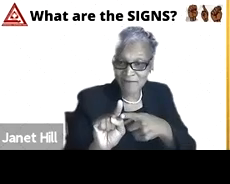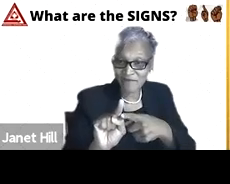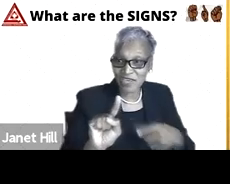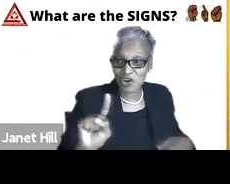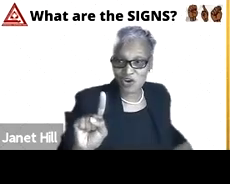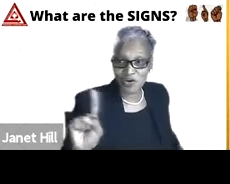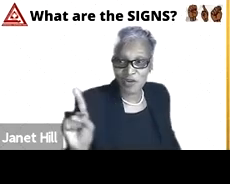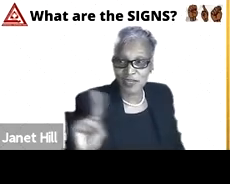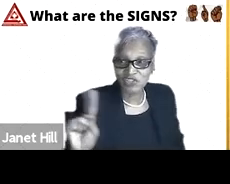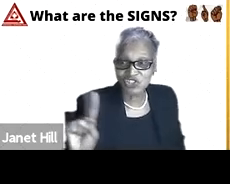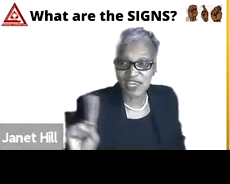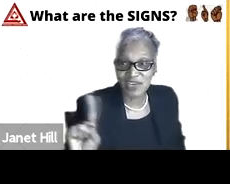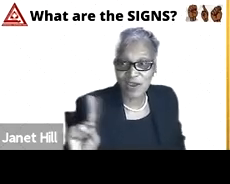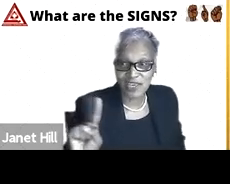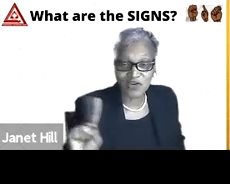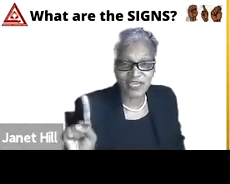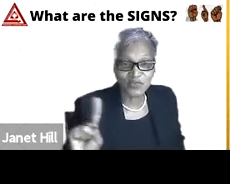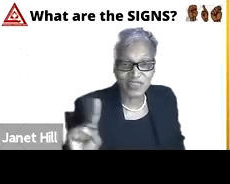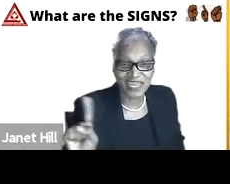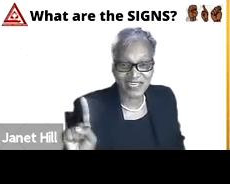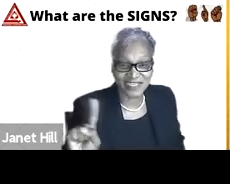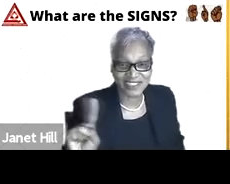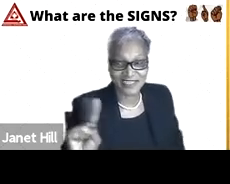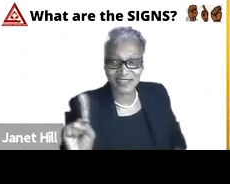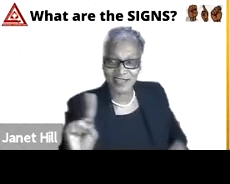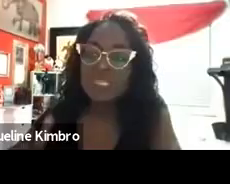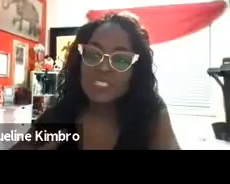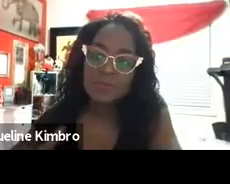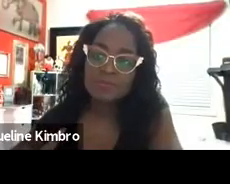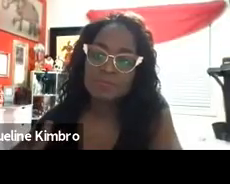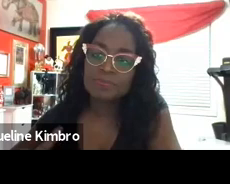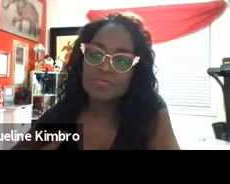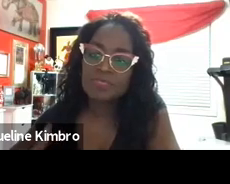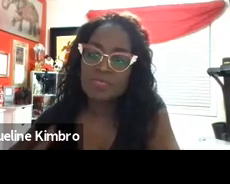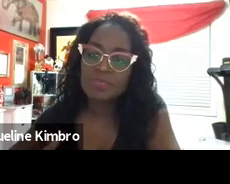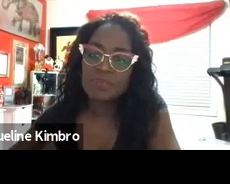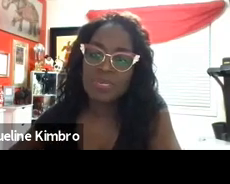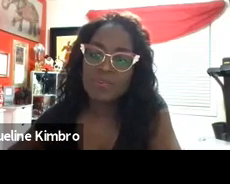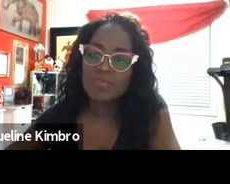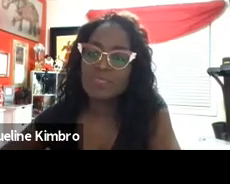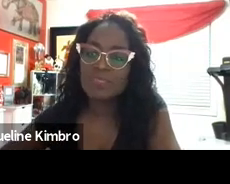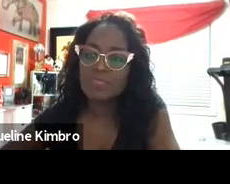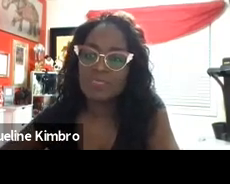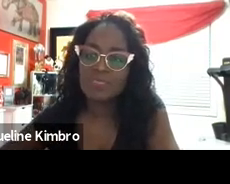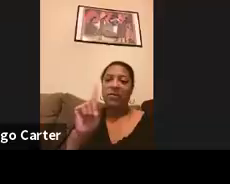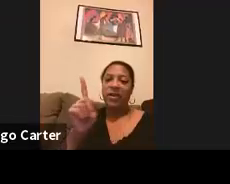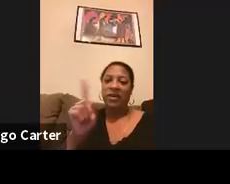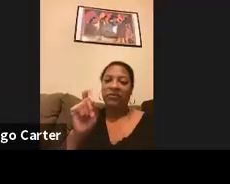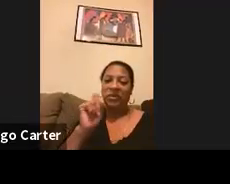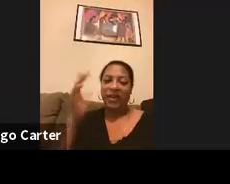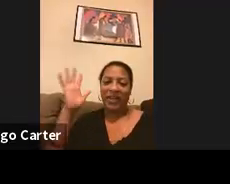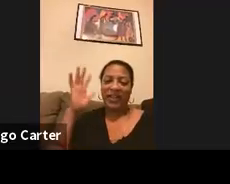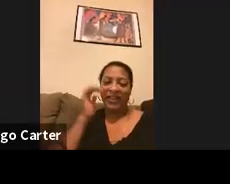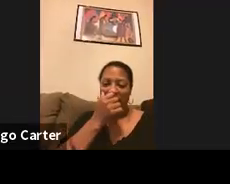the same finger, just shake it right here. Guess what that is? Well, where?